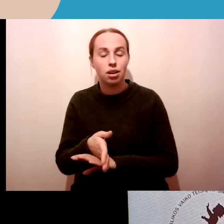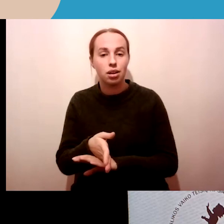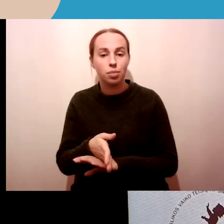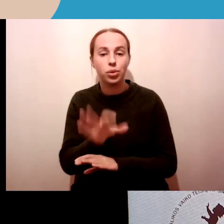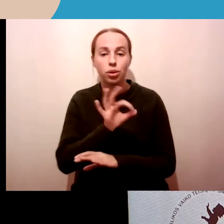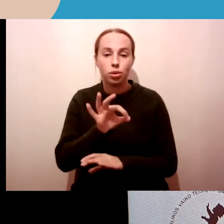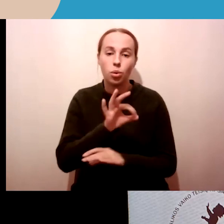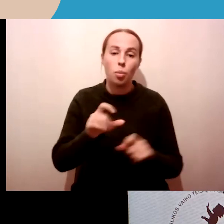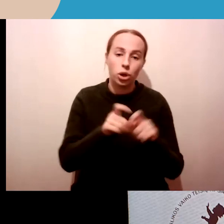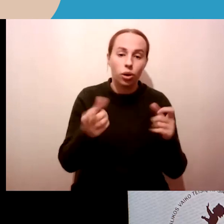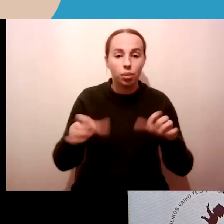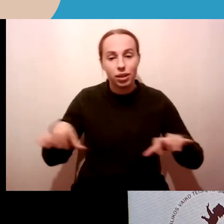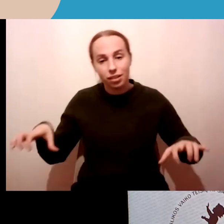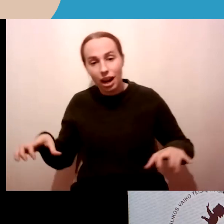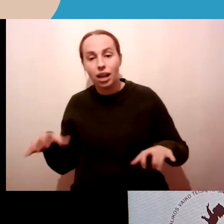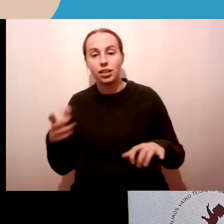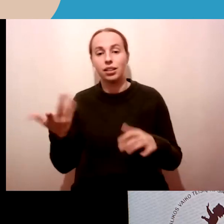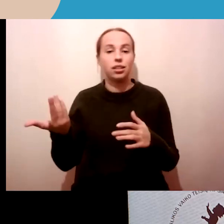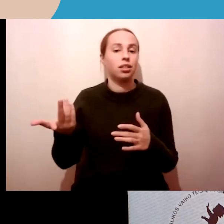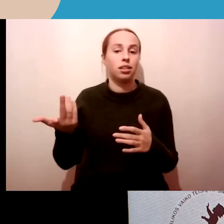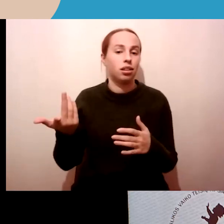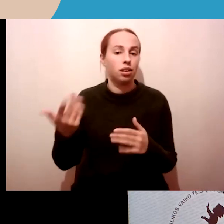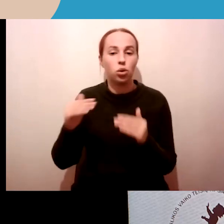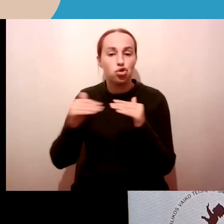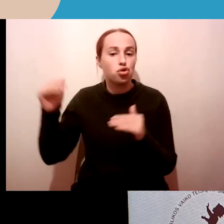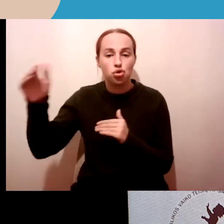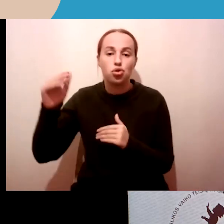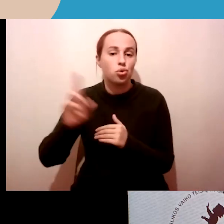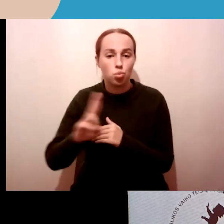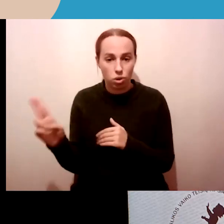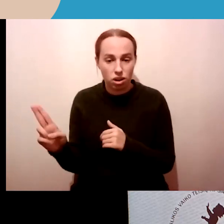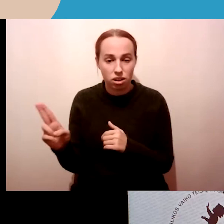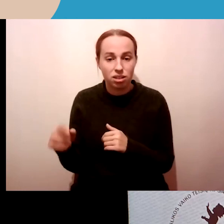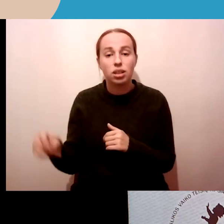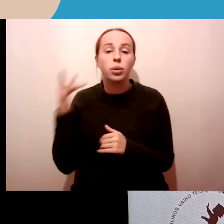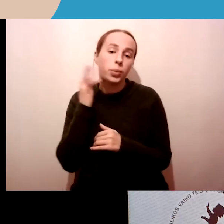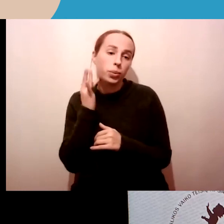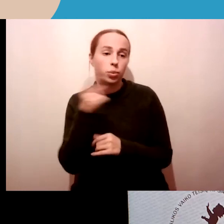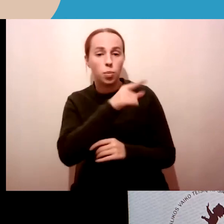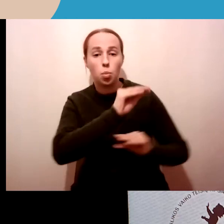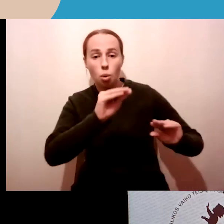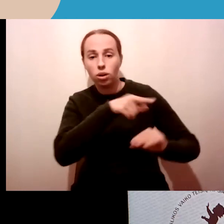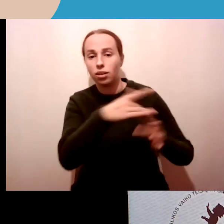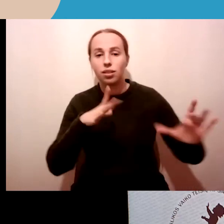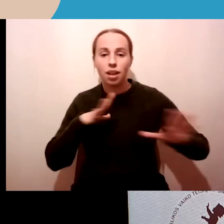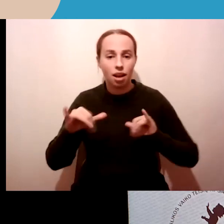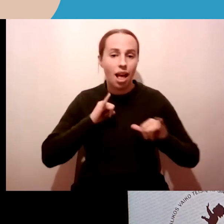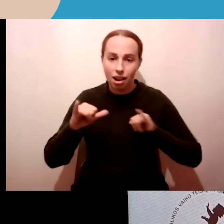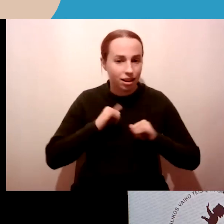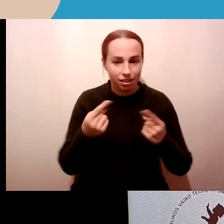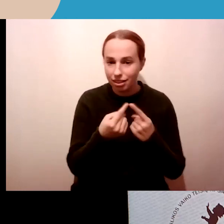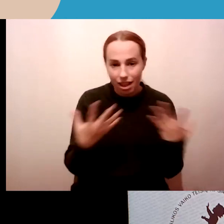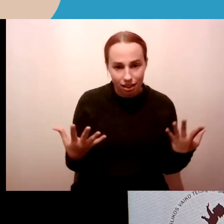reprimand this type of speech. However, when it comes to sexual